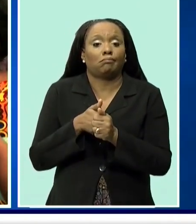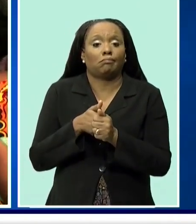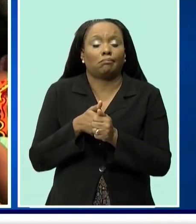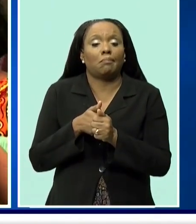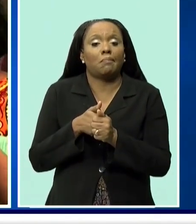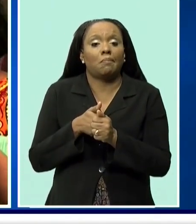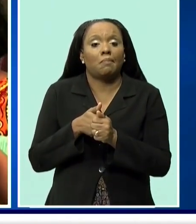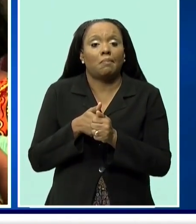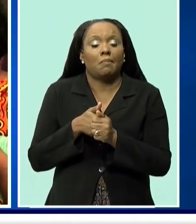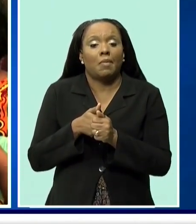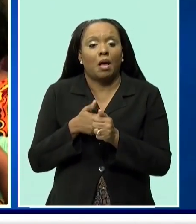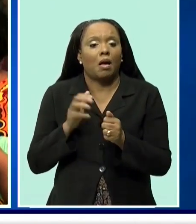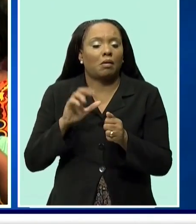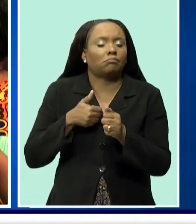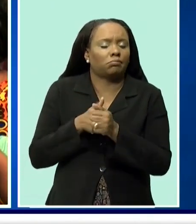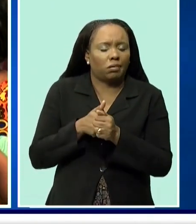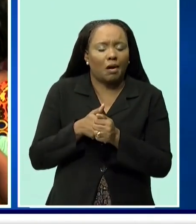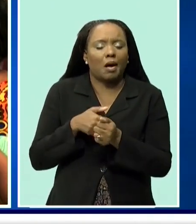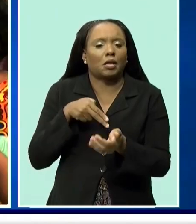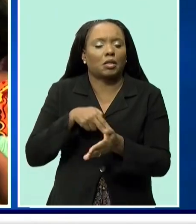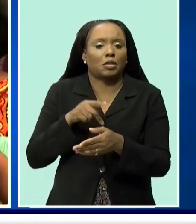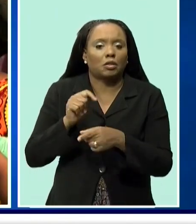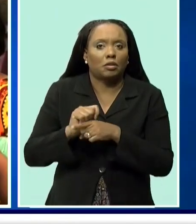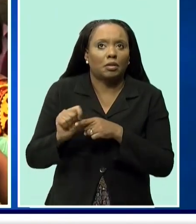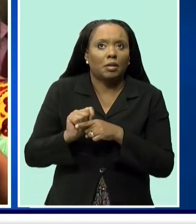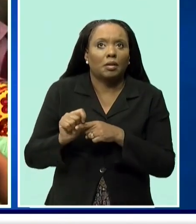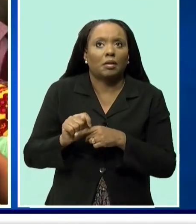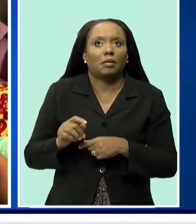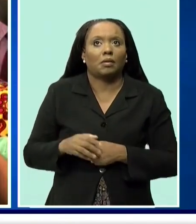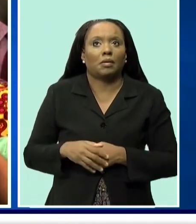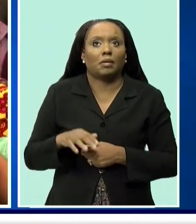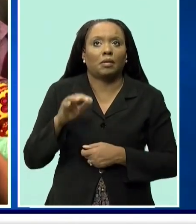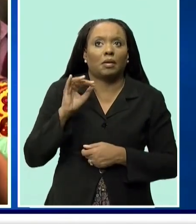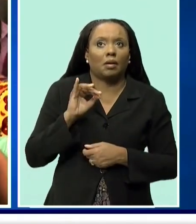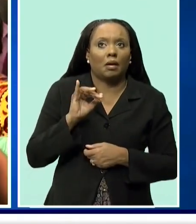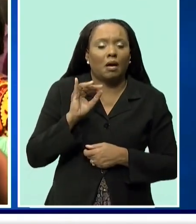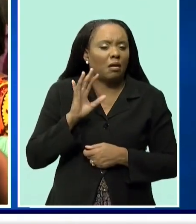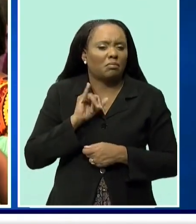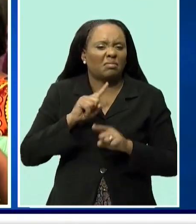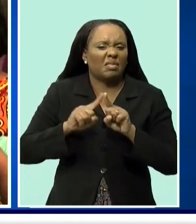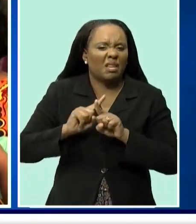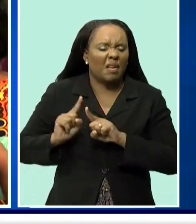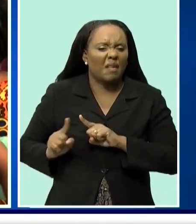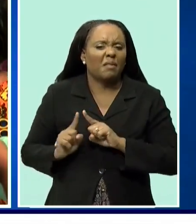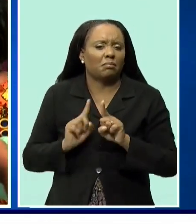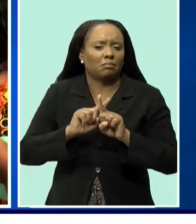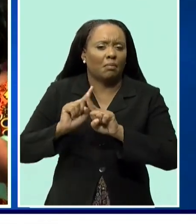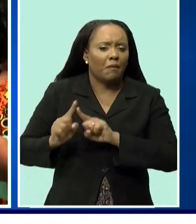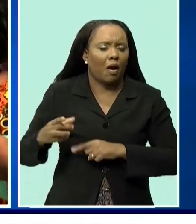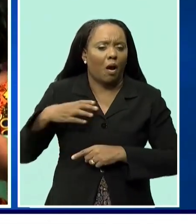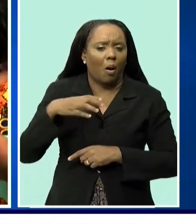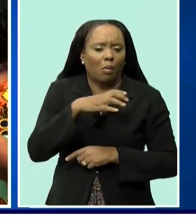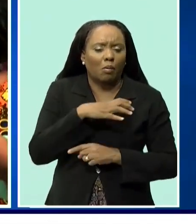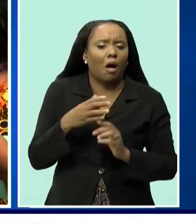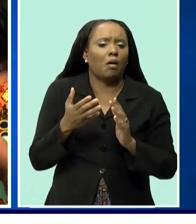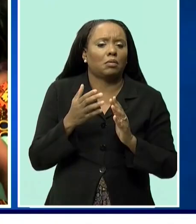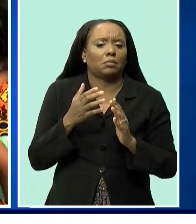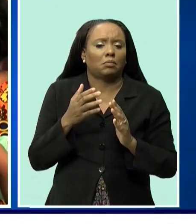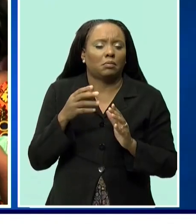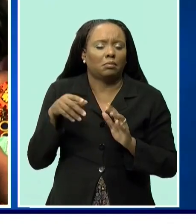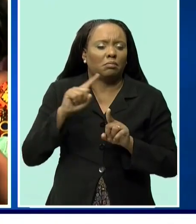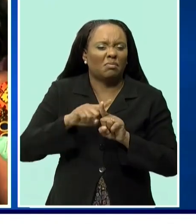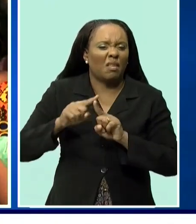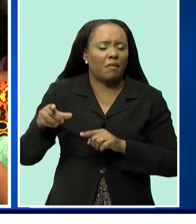ICN protocols, that is International Council of Nurses protocols, International Confederation of